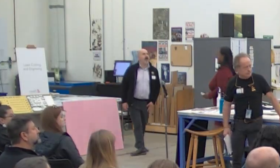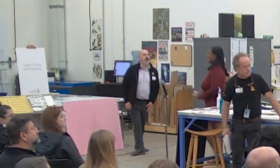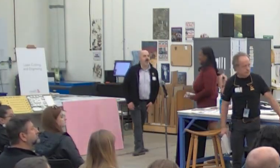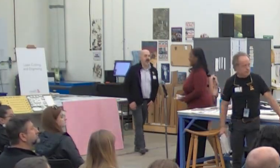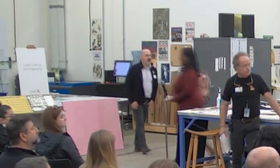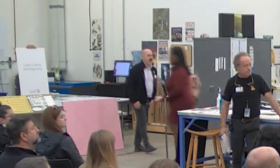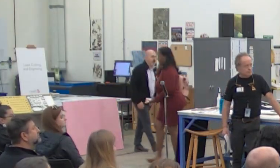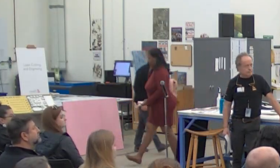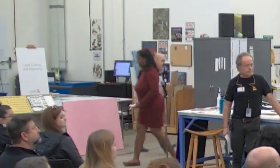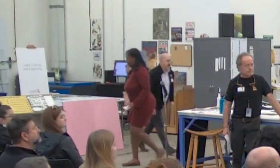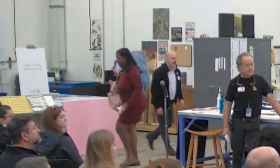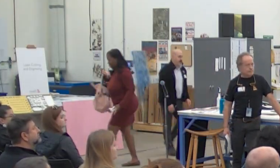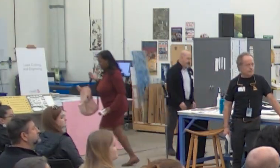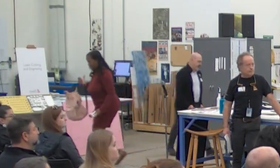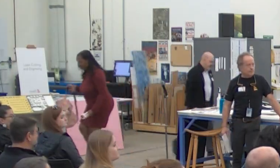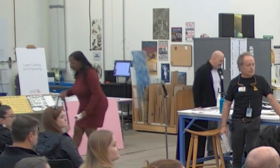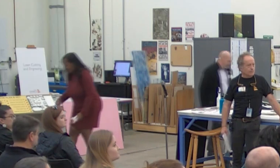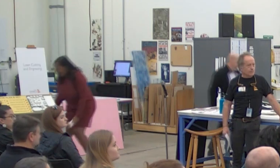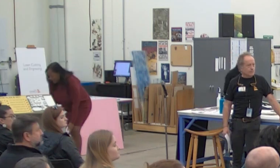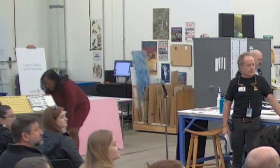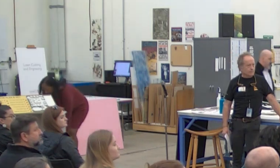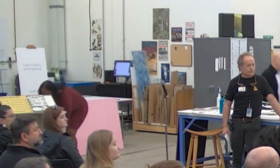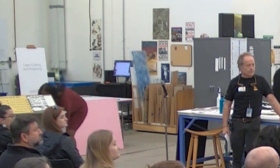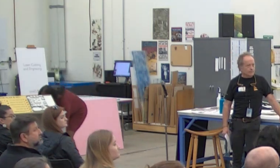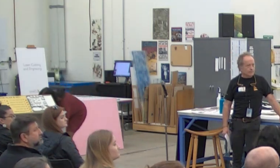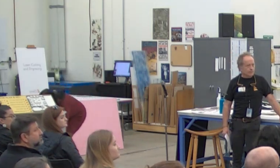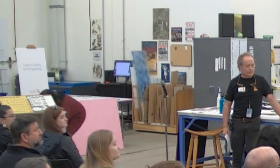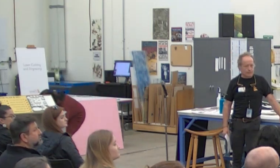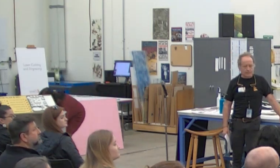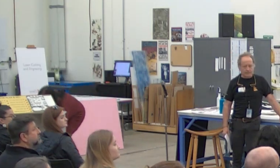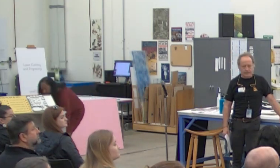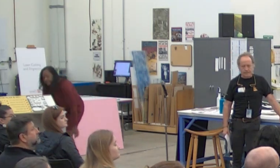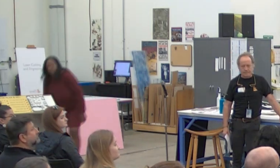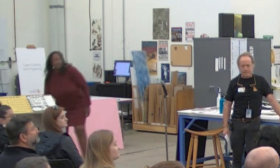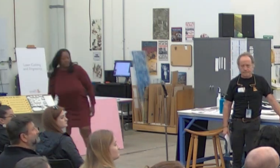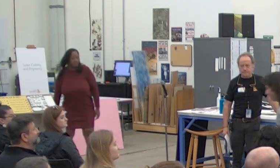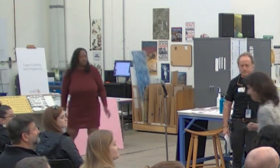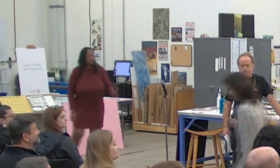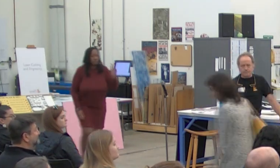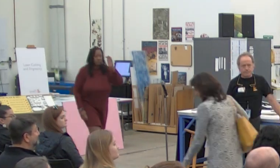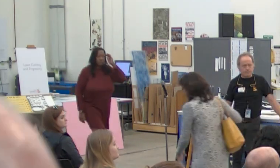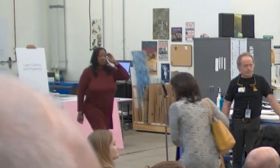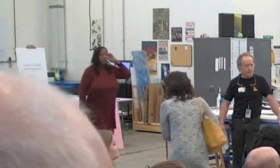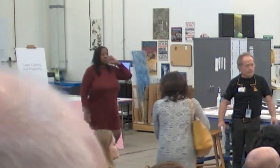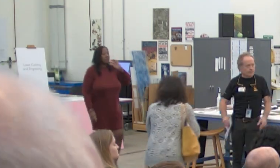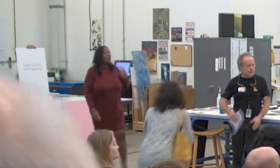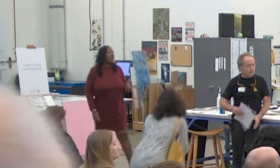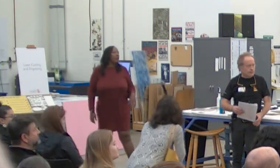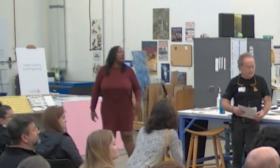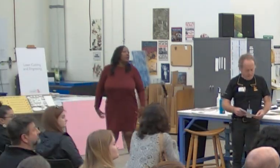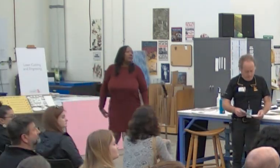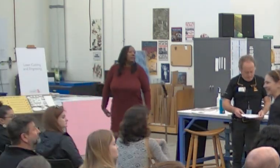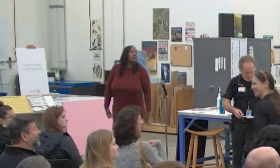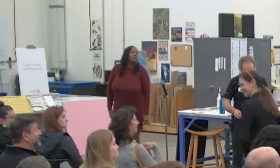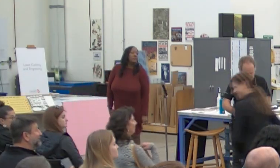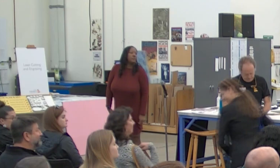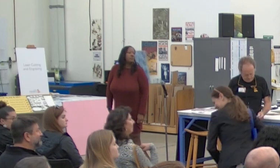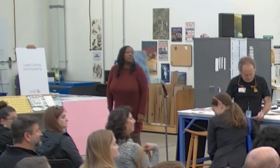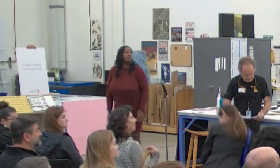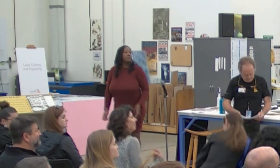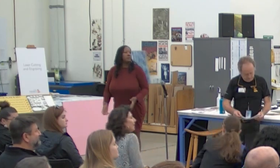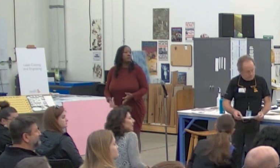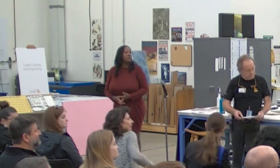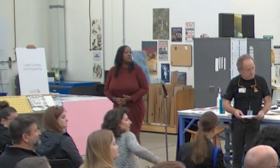from my perspective, I work with a lot of medium and smaller museums. And so if you were to ask any two people